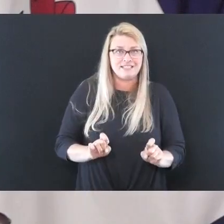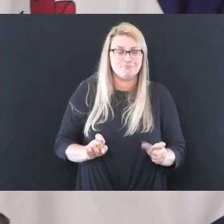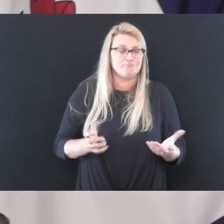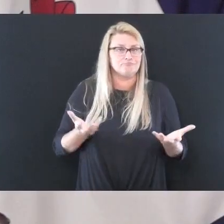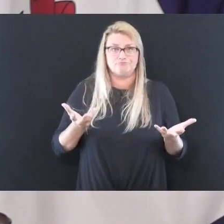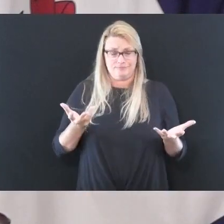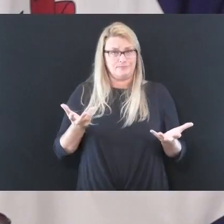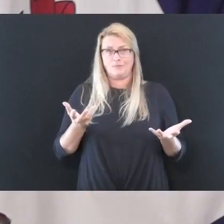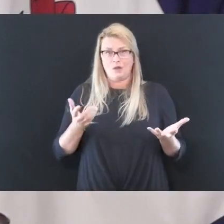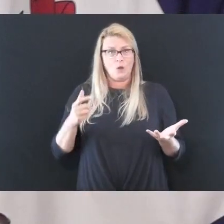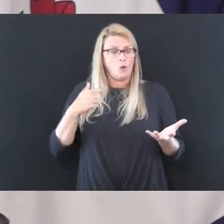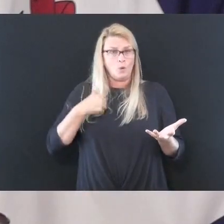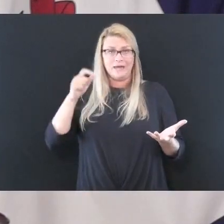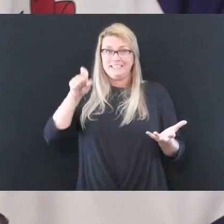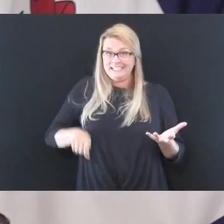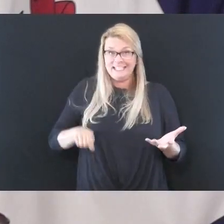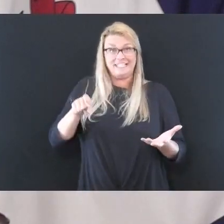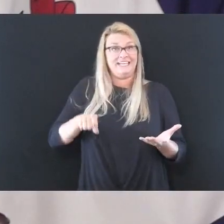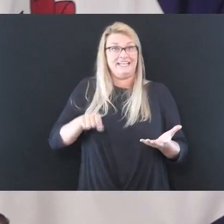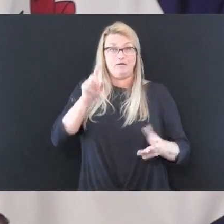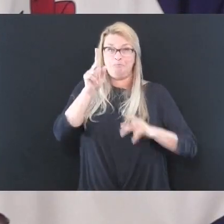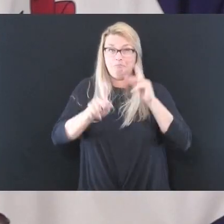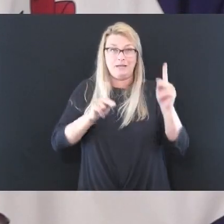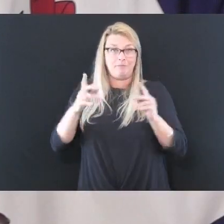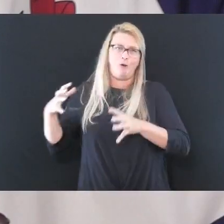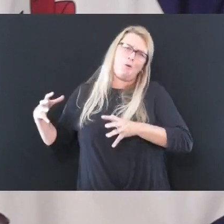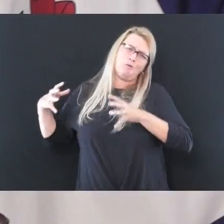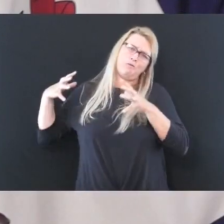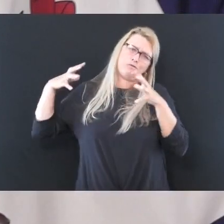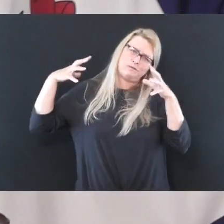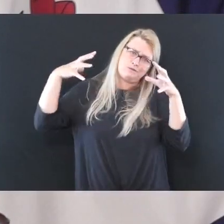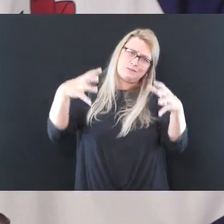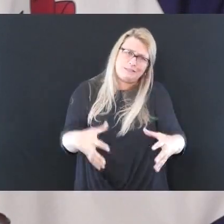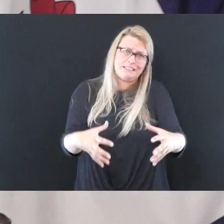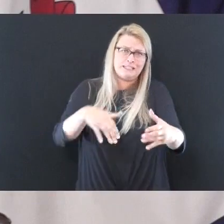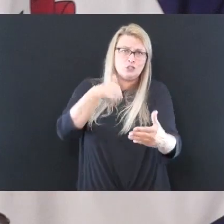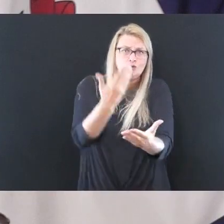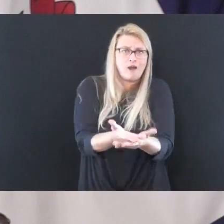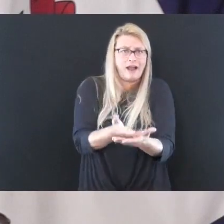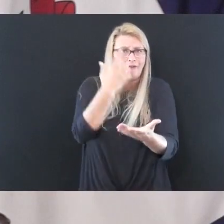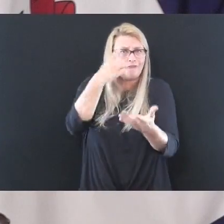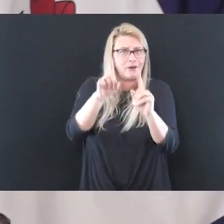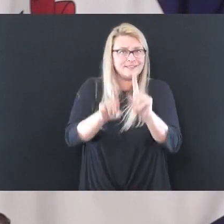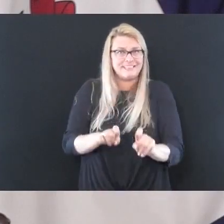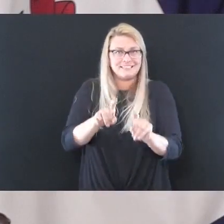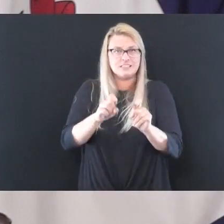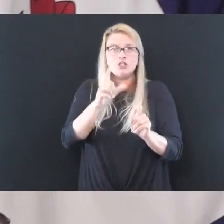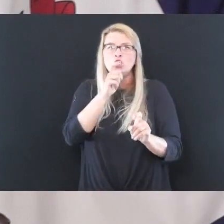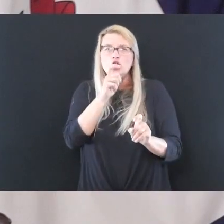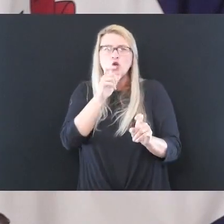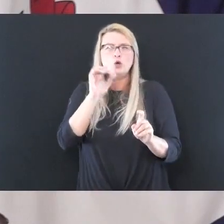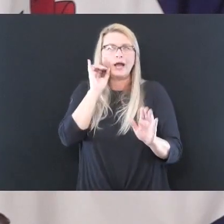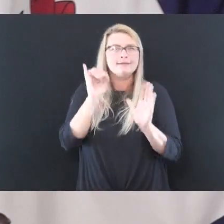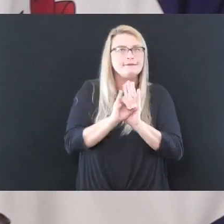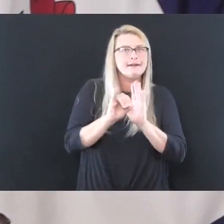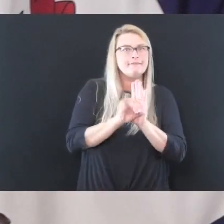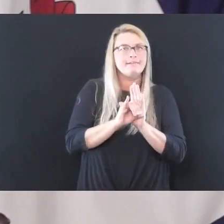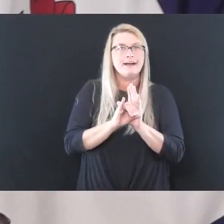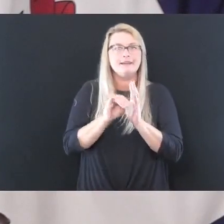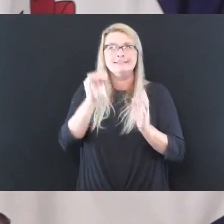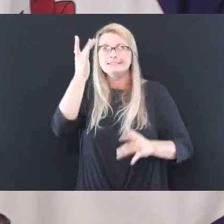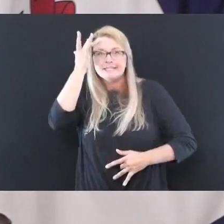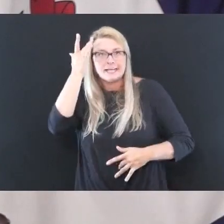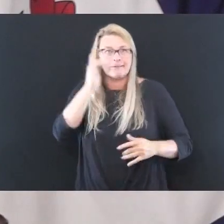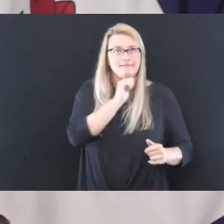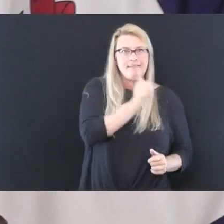have got to have people come in masses to get tested to be able to find the hot spots and the problems.